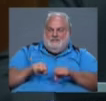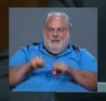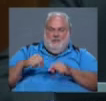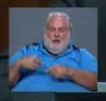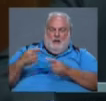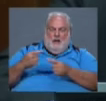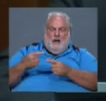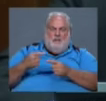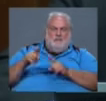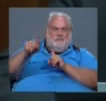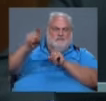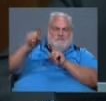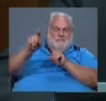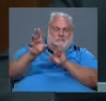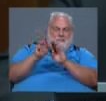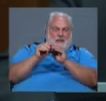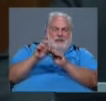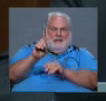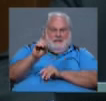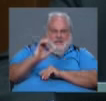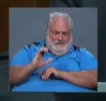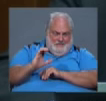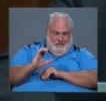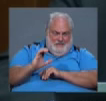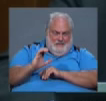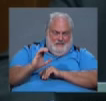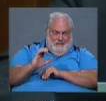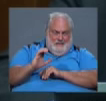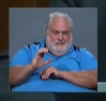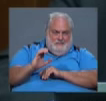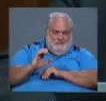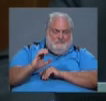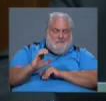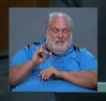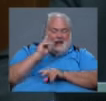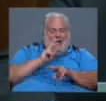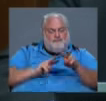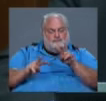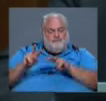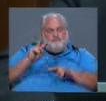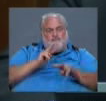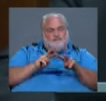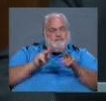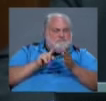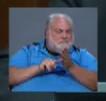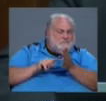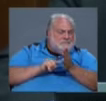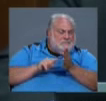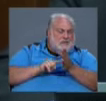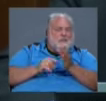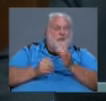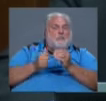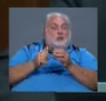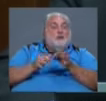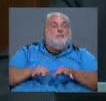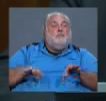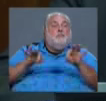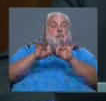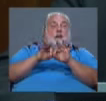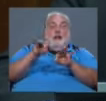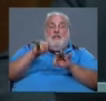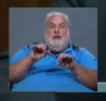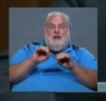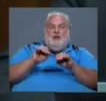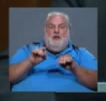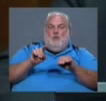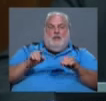was attending a meeting in D.C. and looked into it. But the most important thing is that no one